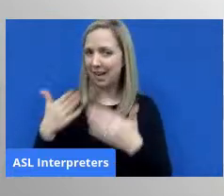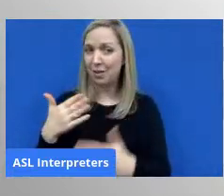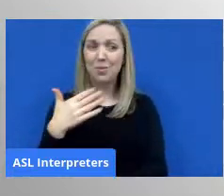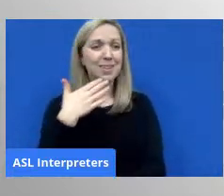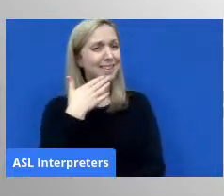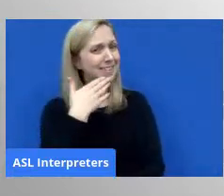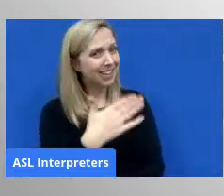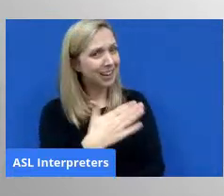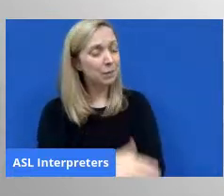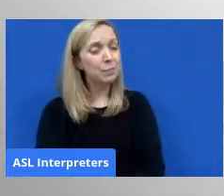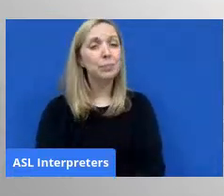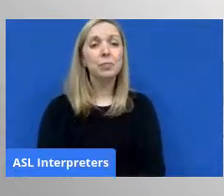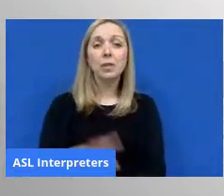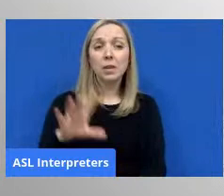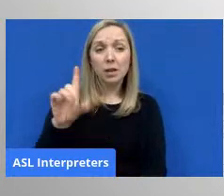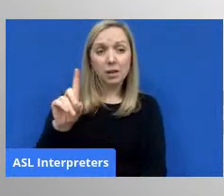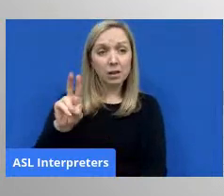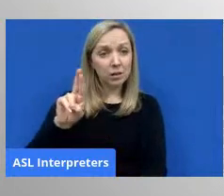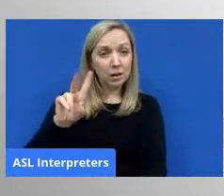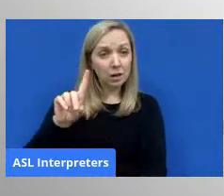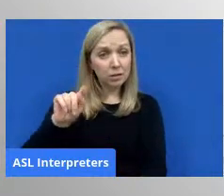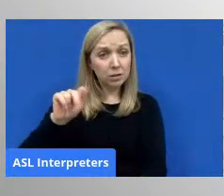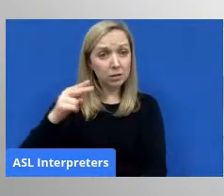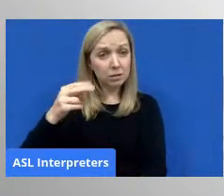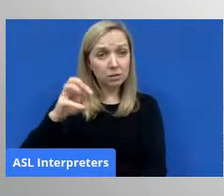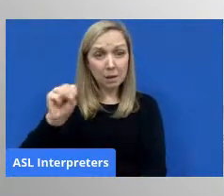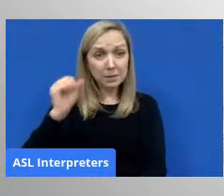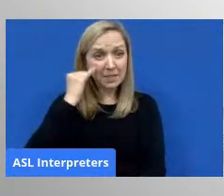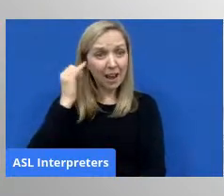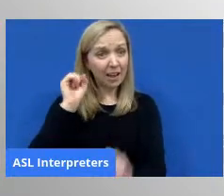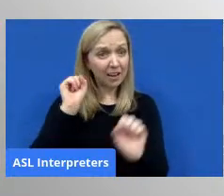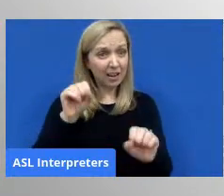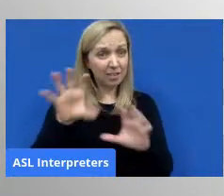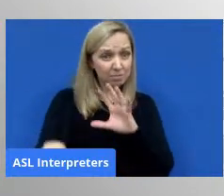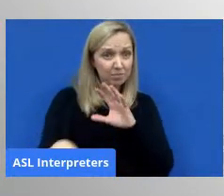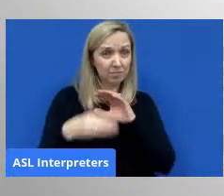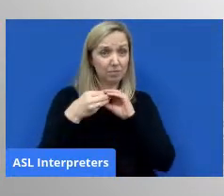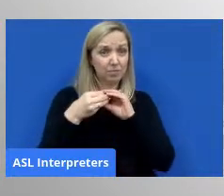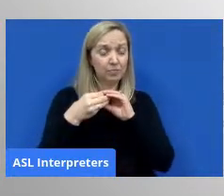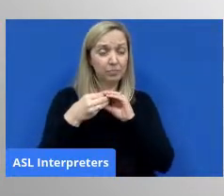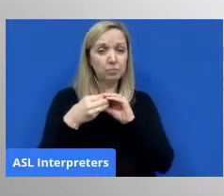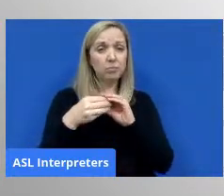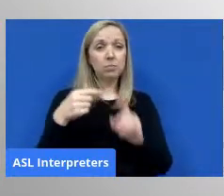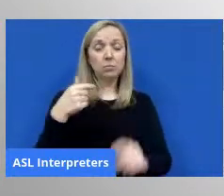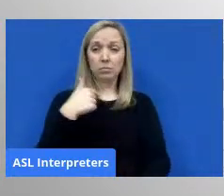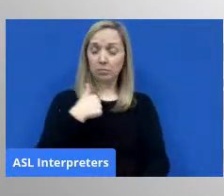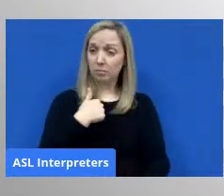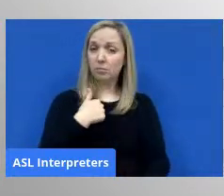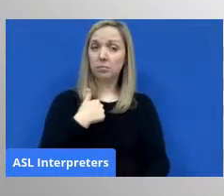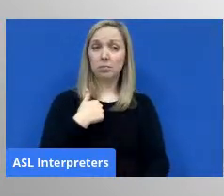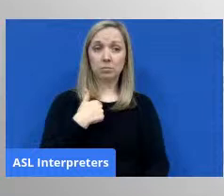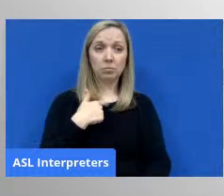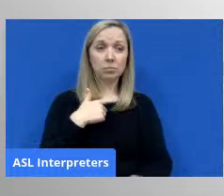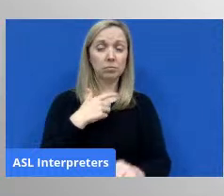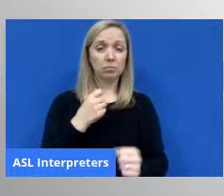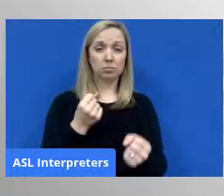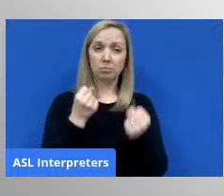I can kind of build on that, I mean, Yes, sir. I've spent a good number of hours trying to